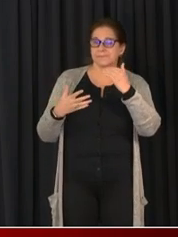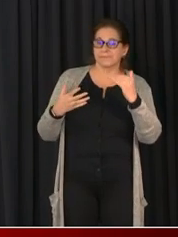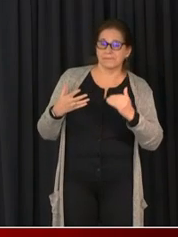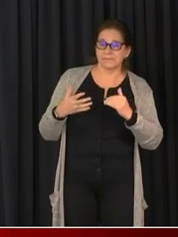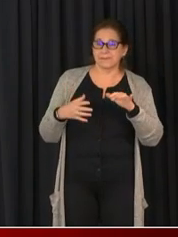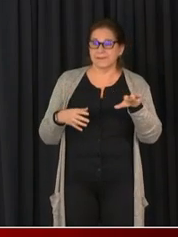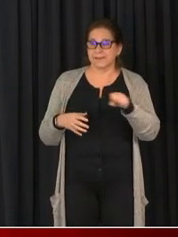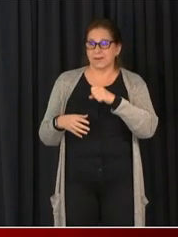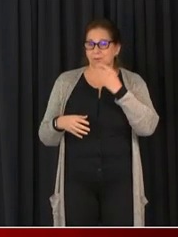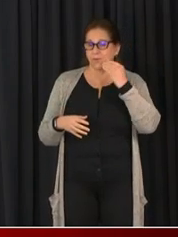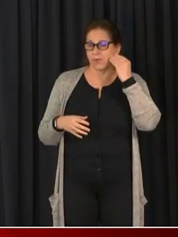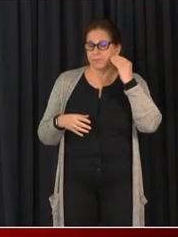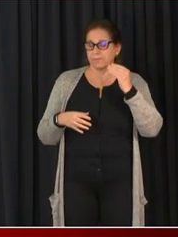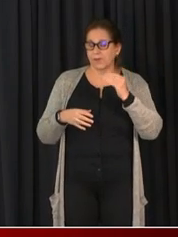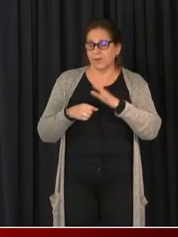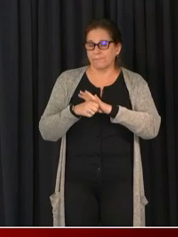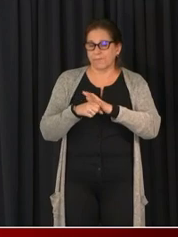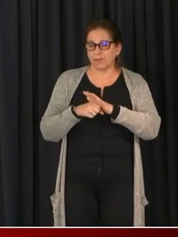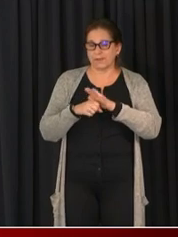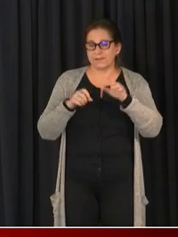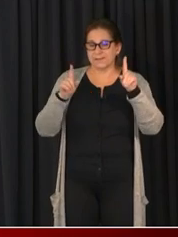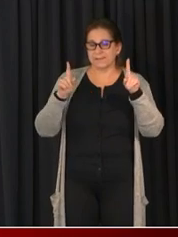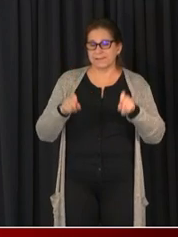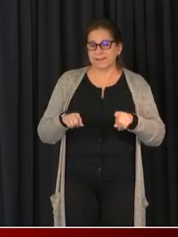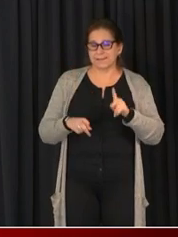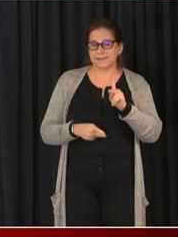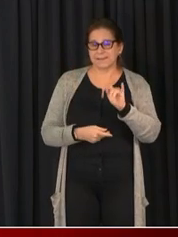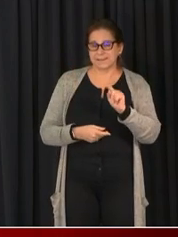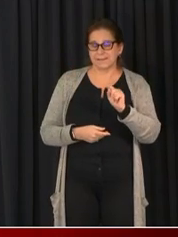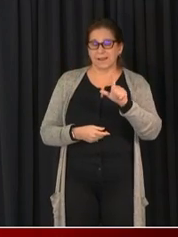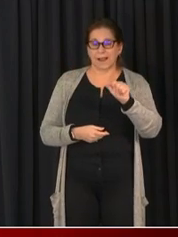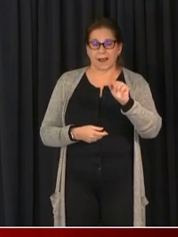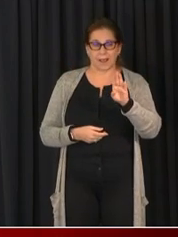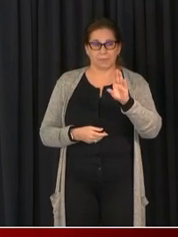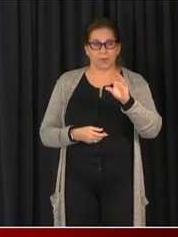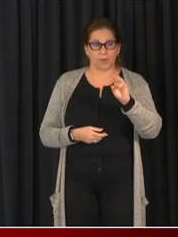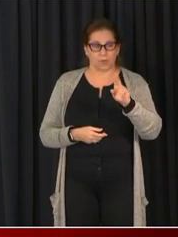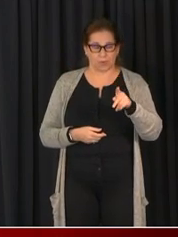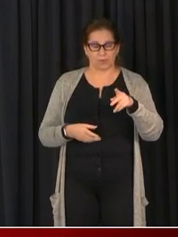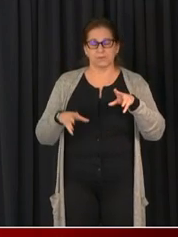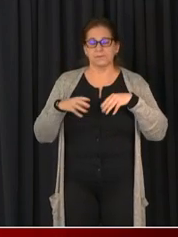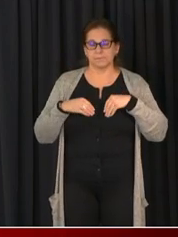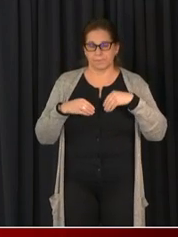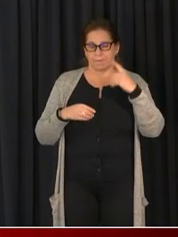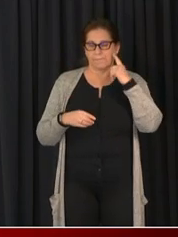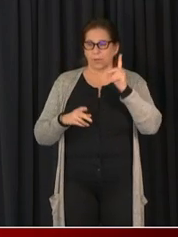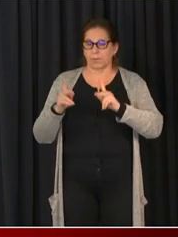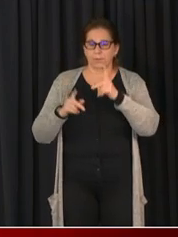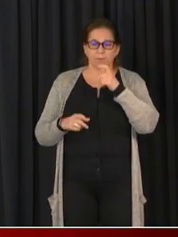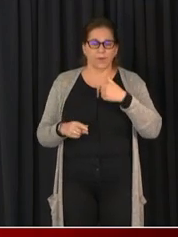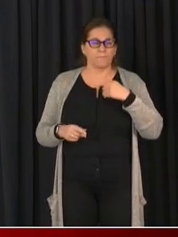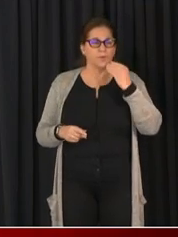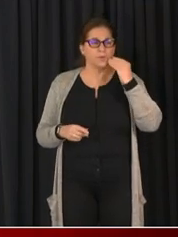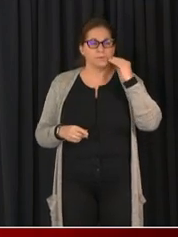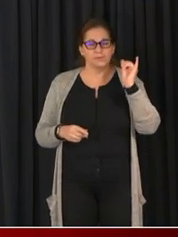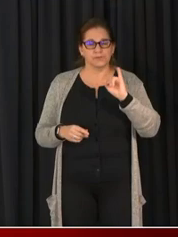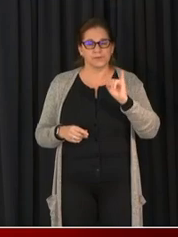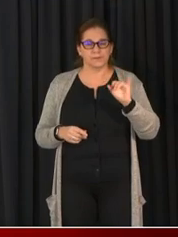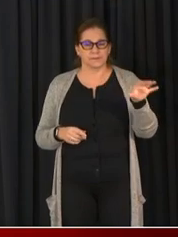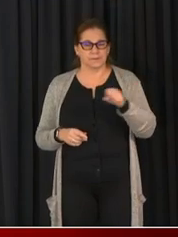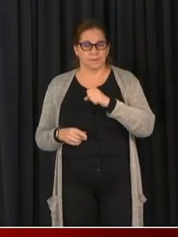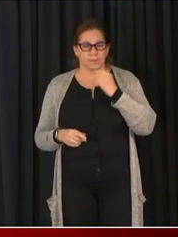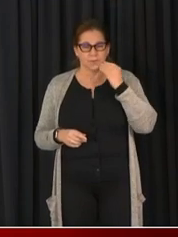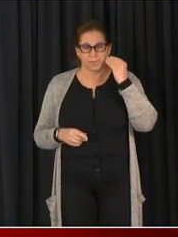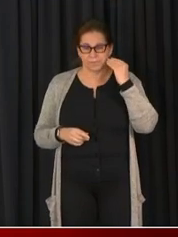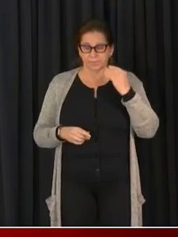LabCorp does accept insurance for these test kits. Many of you know that we have worked very hard